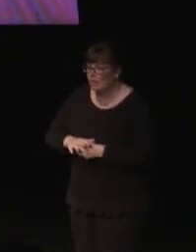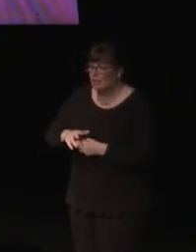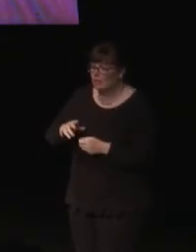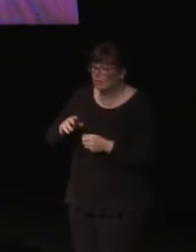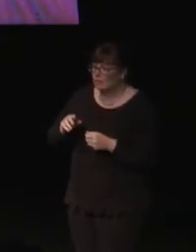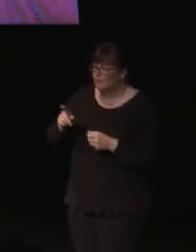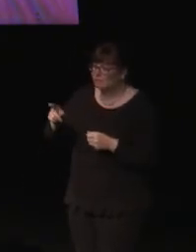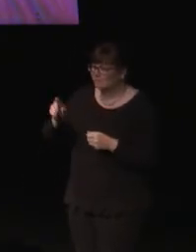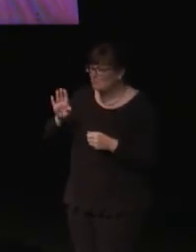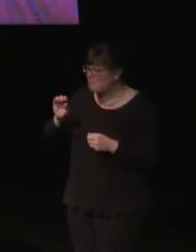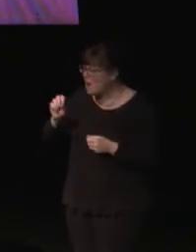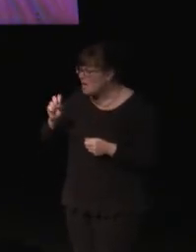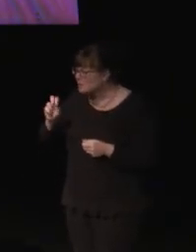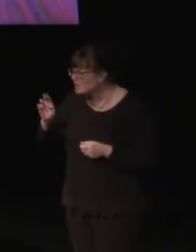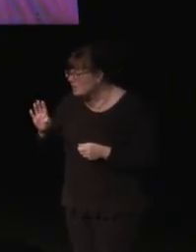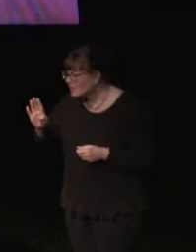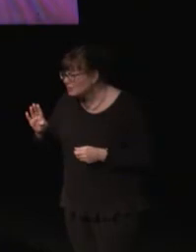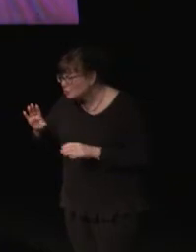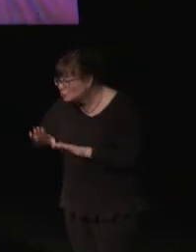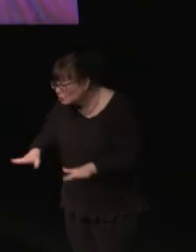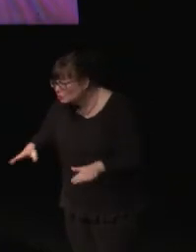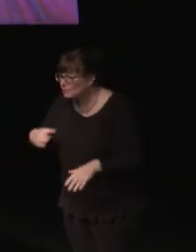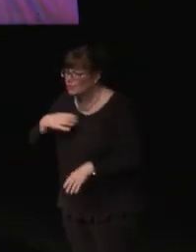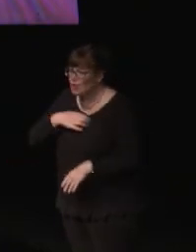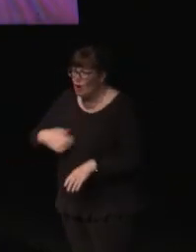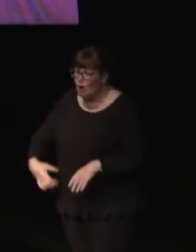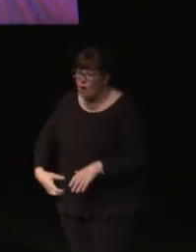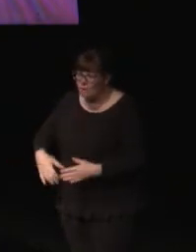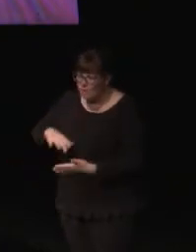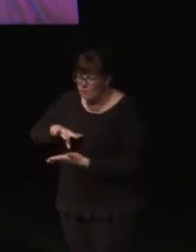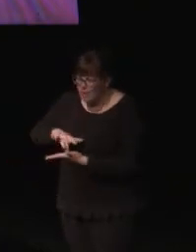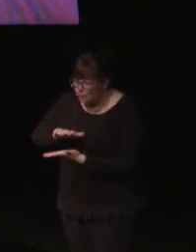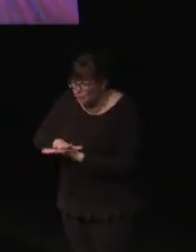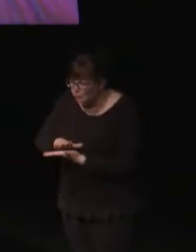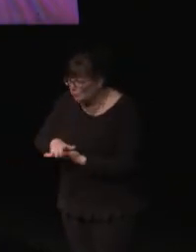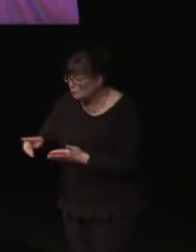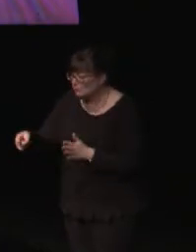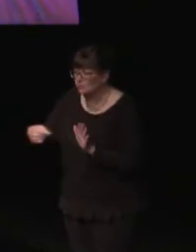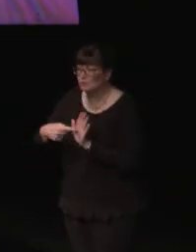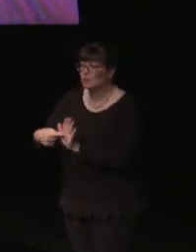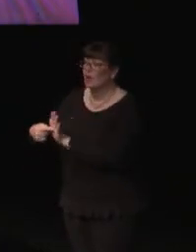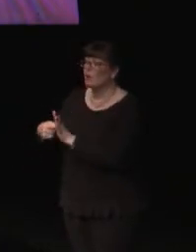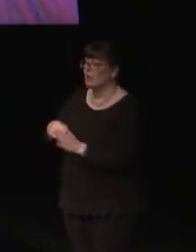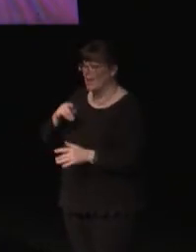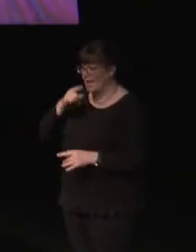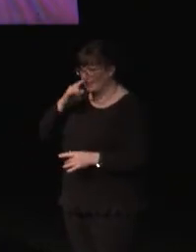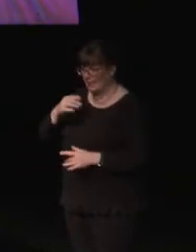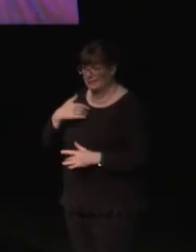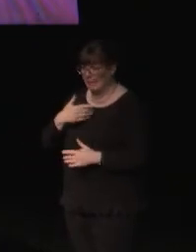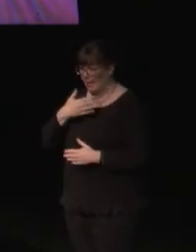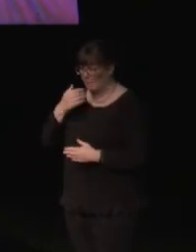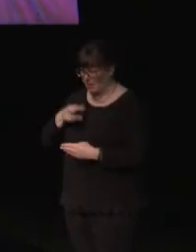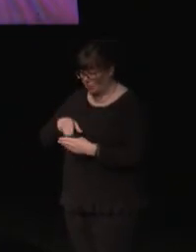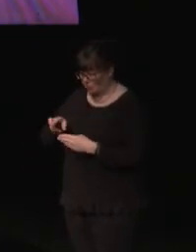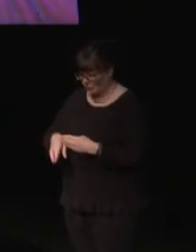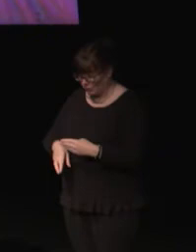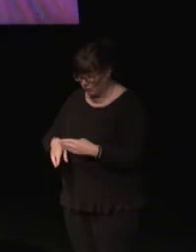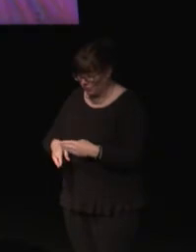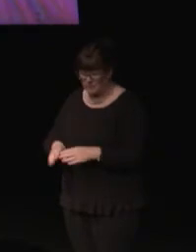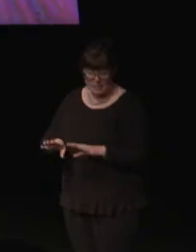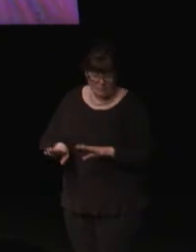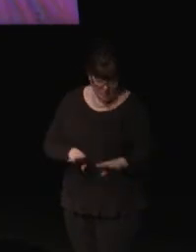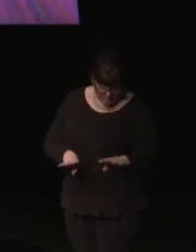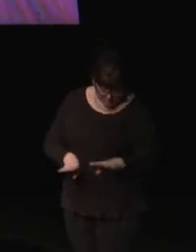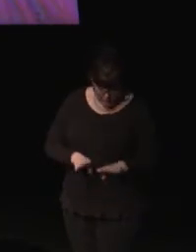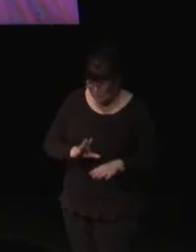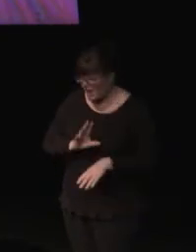Children's, Harvard Medical School, to show that if the kids have better outcomes, both with